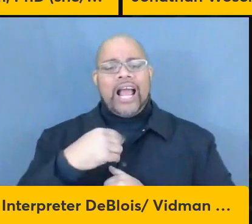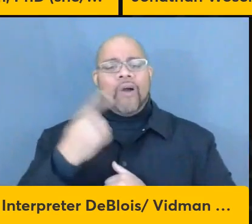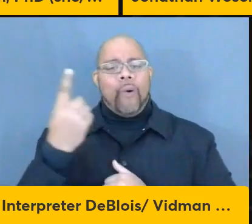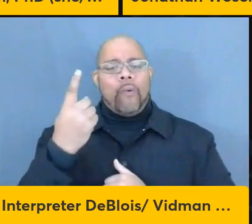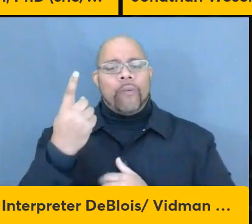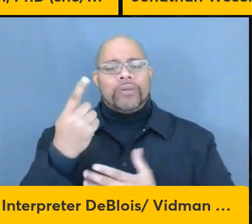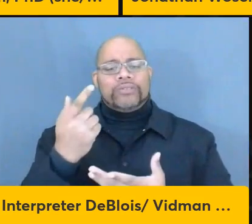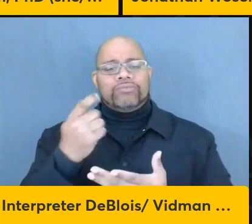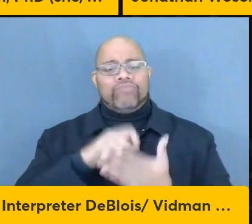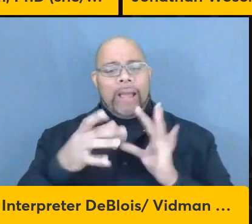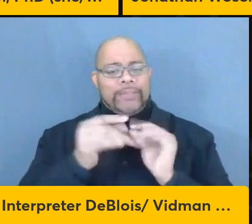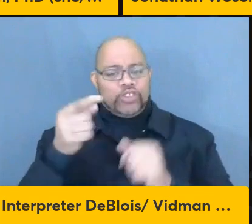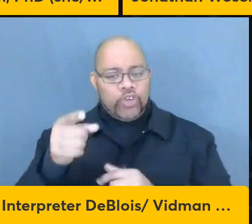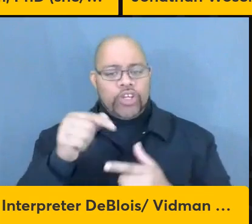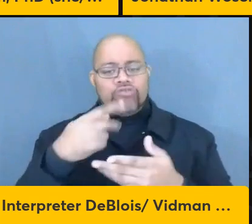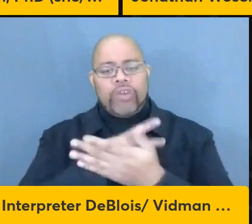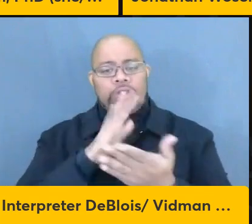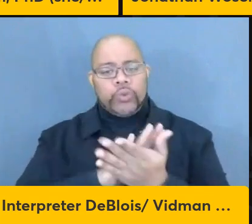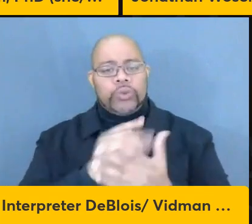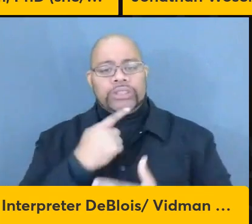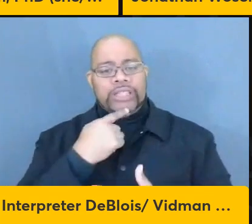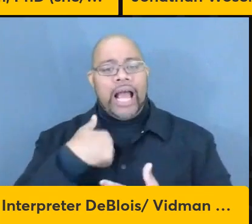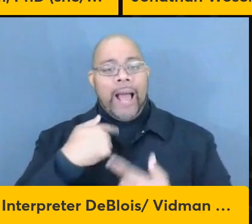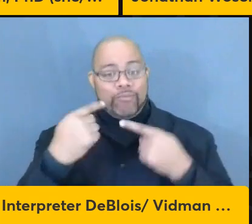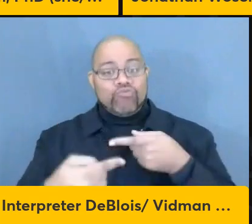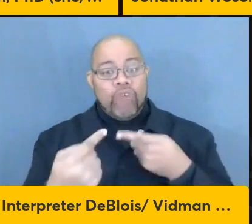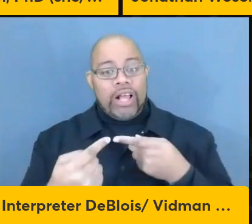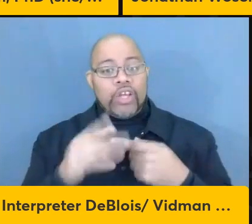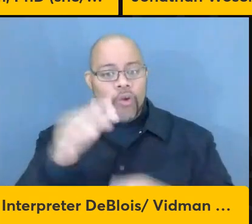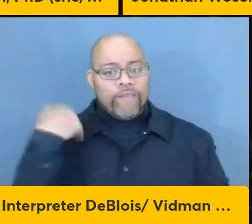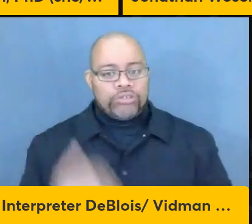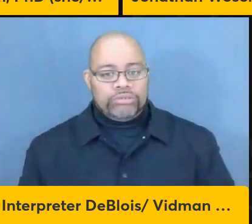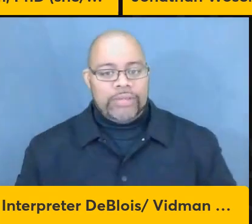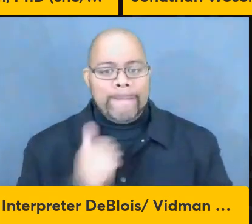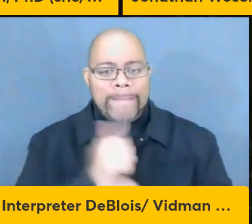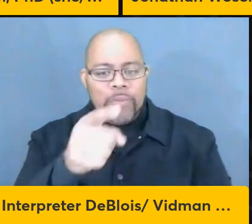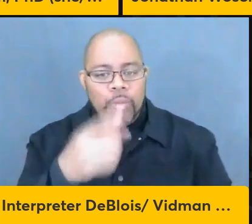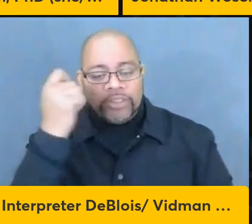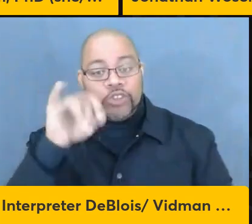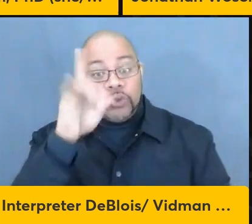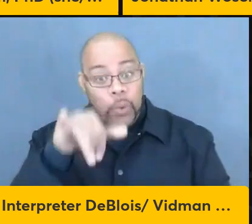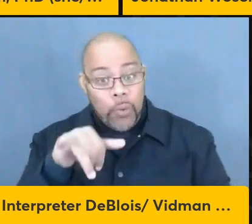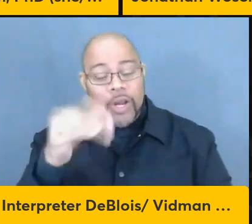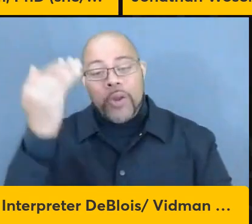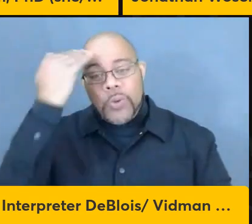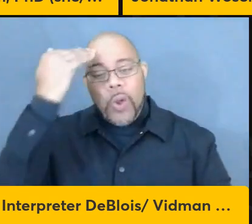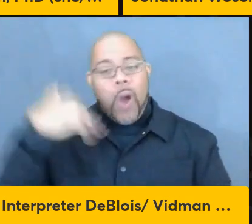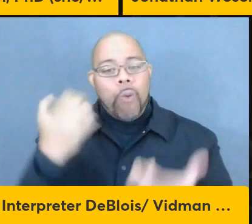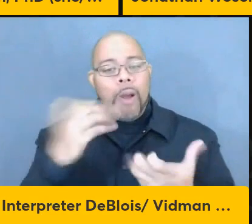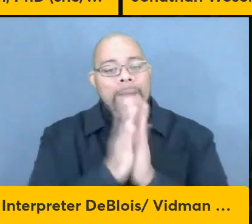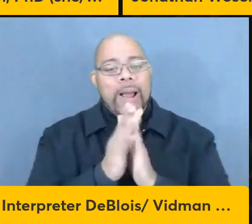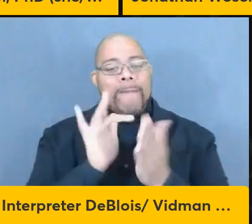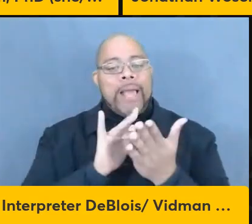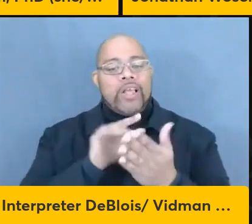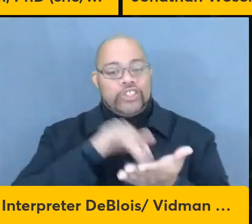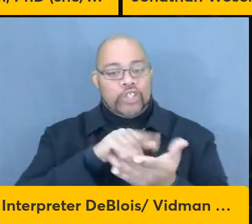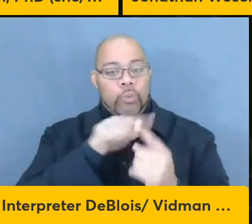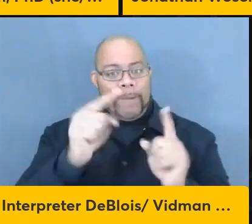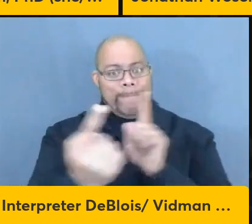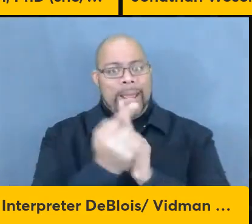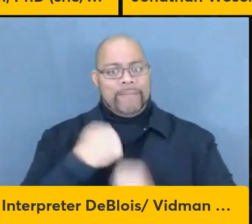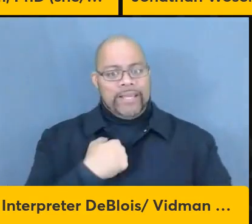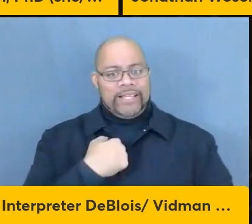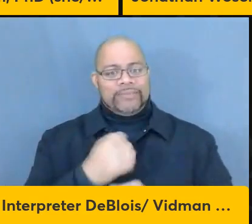write, message her in grad school and say, I'm struggling. It's your fault. Because Jody knew I wanted to become a medical doctor when she met